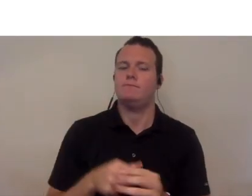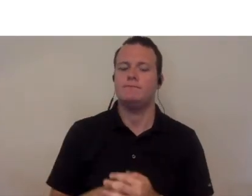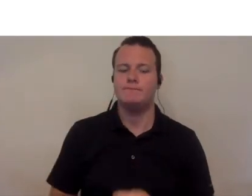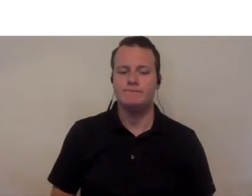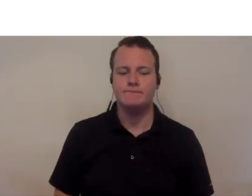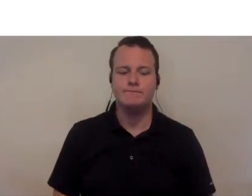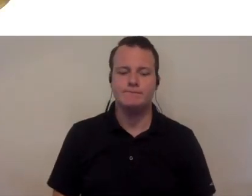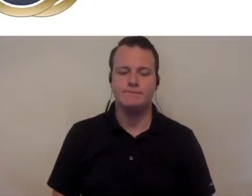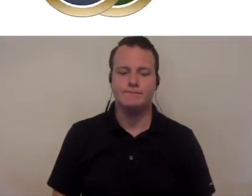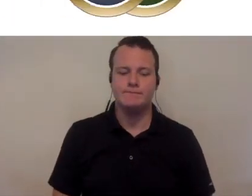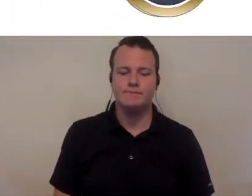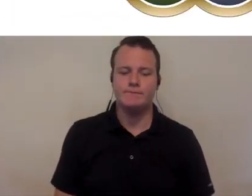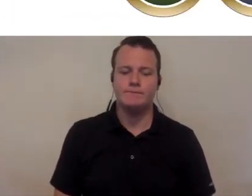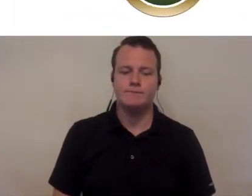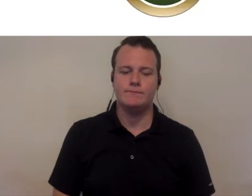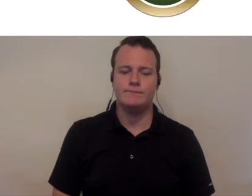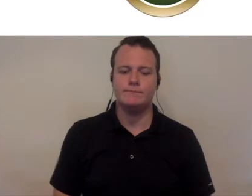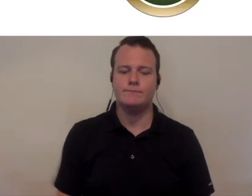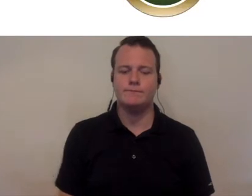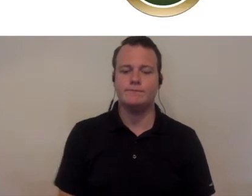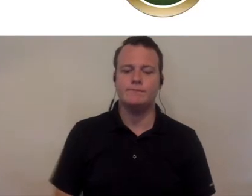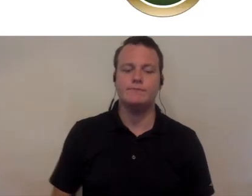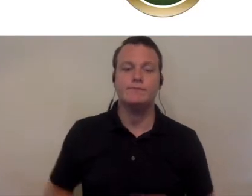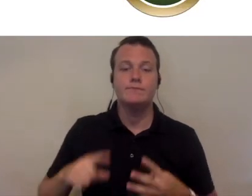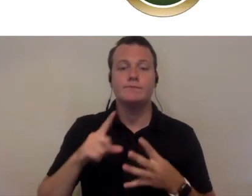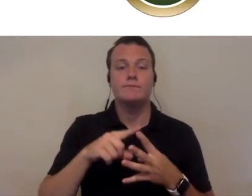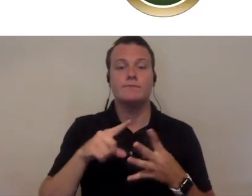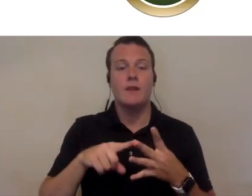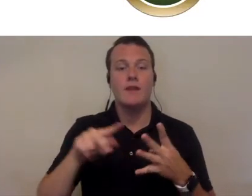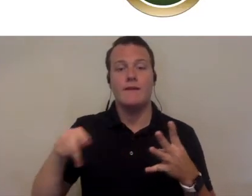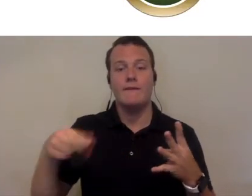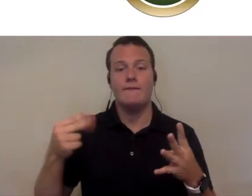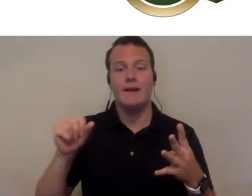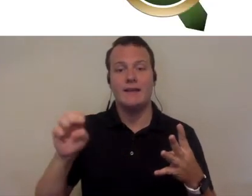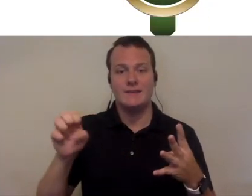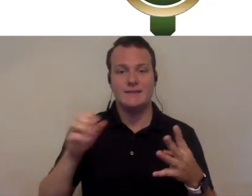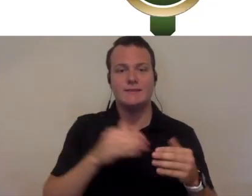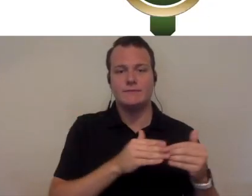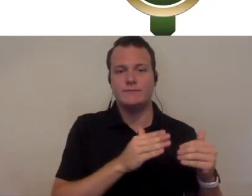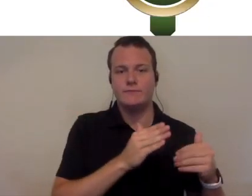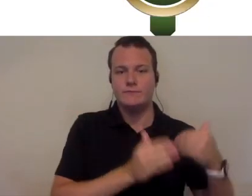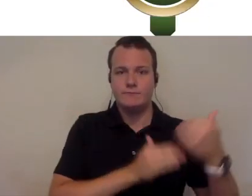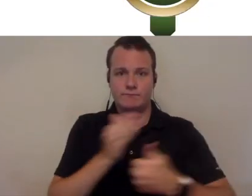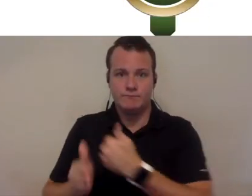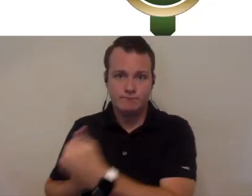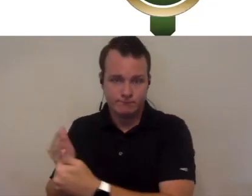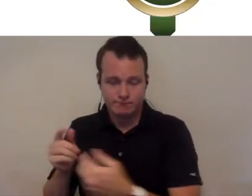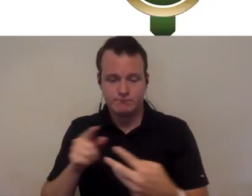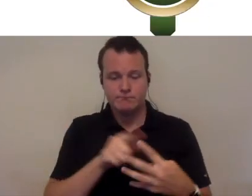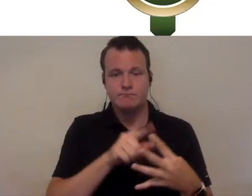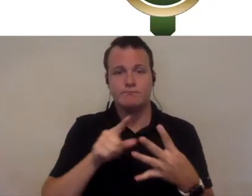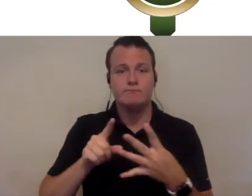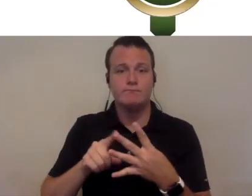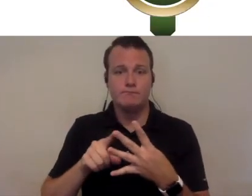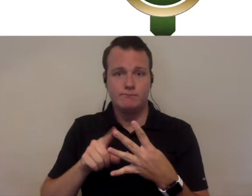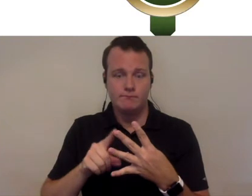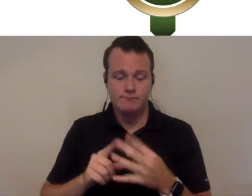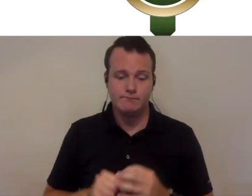slide. So let's look at the second phase of physician marketing. So if we